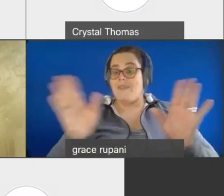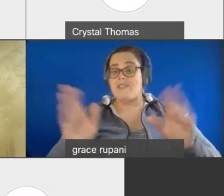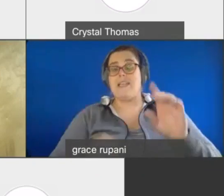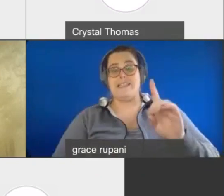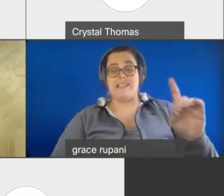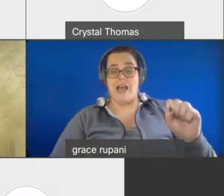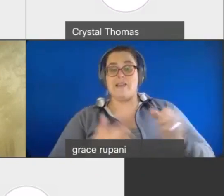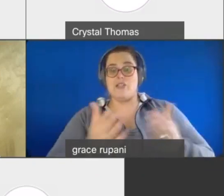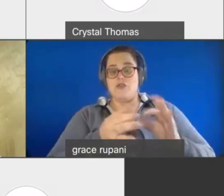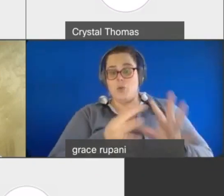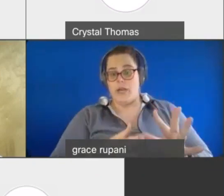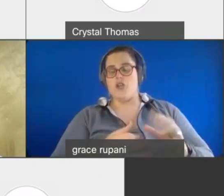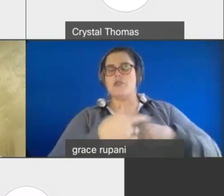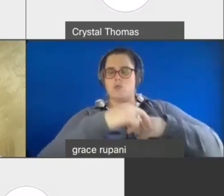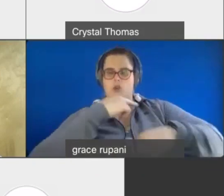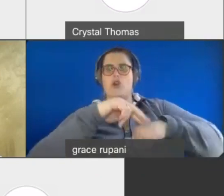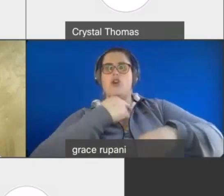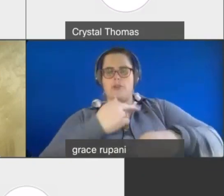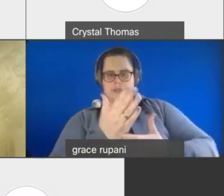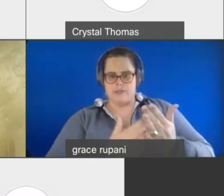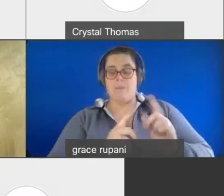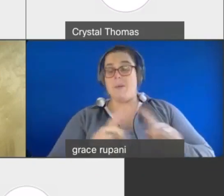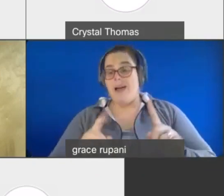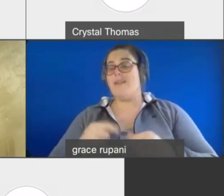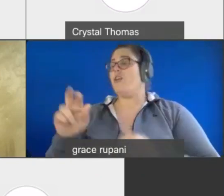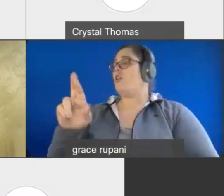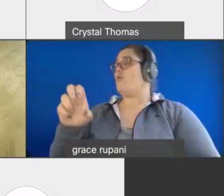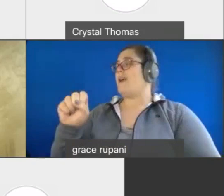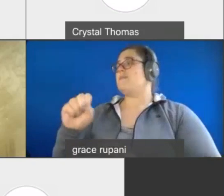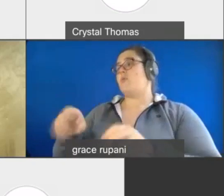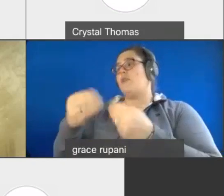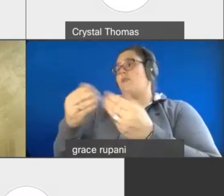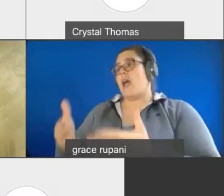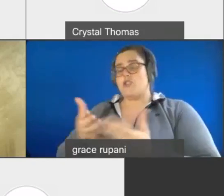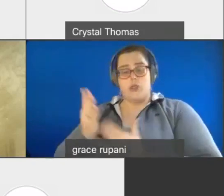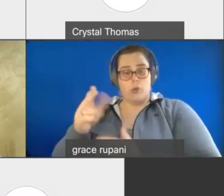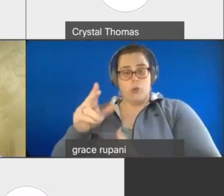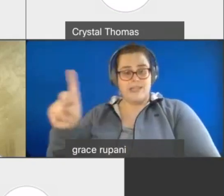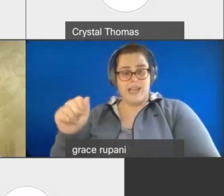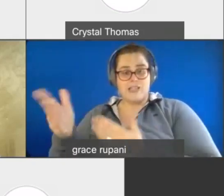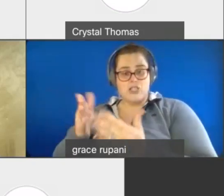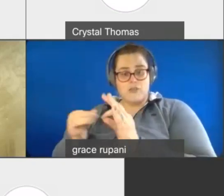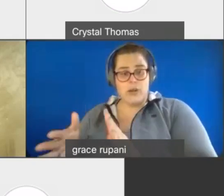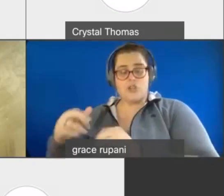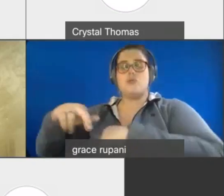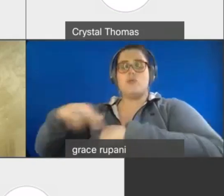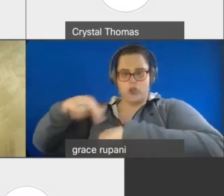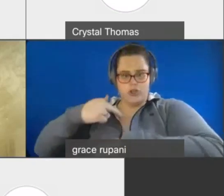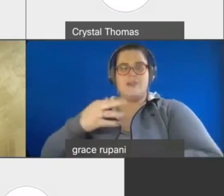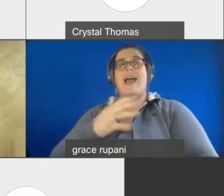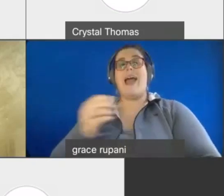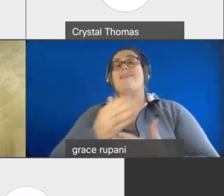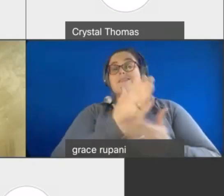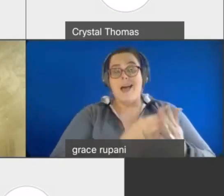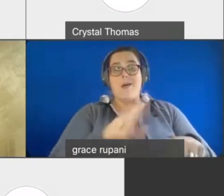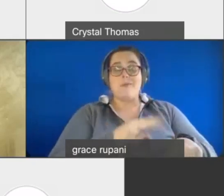coordinators, but also some have been from residential providers through the DDS service coordinators, and some have been from natural homes. So